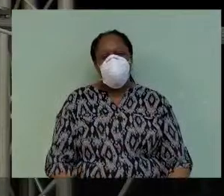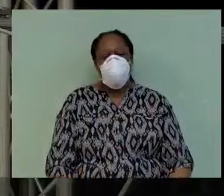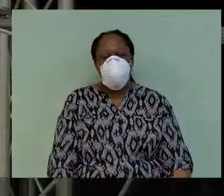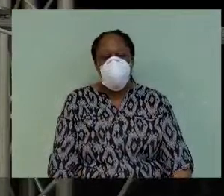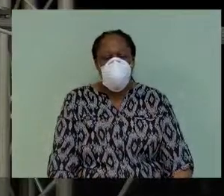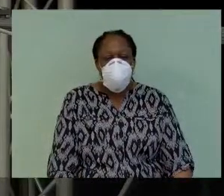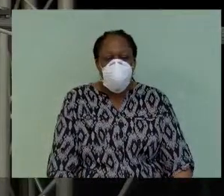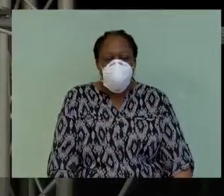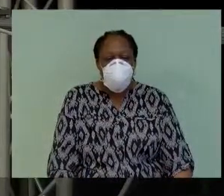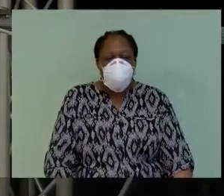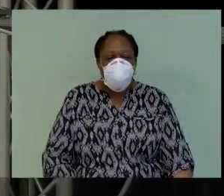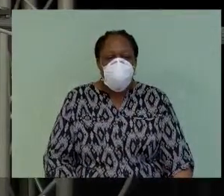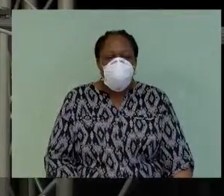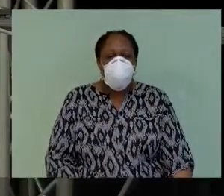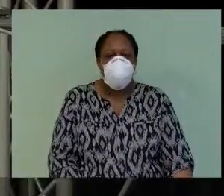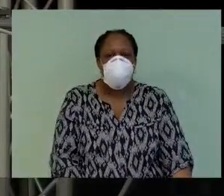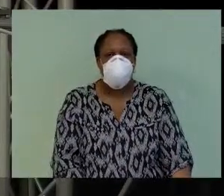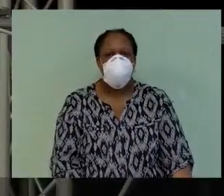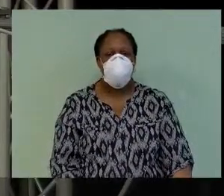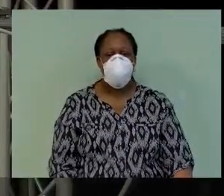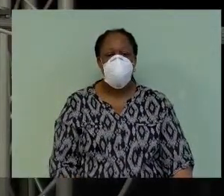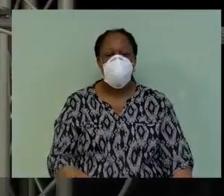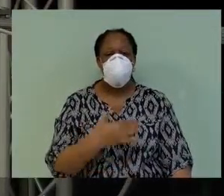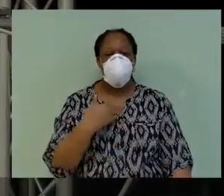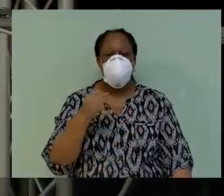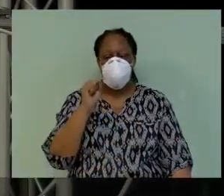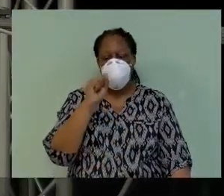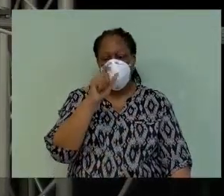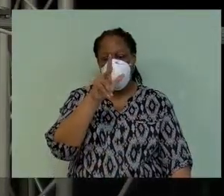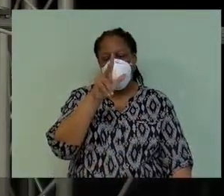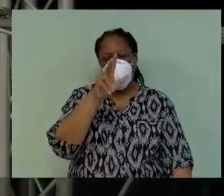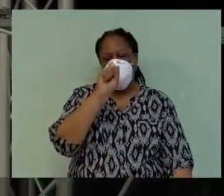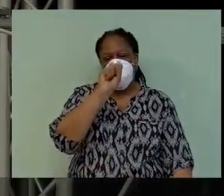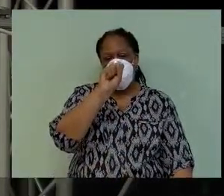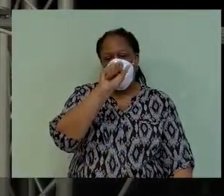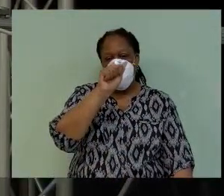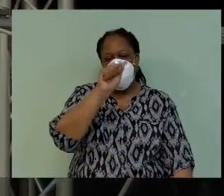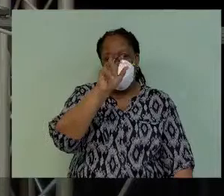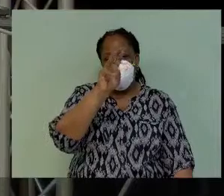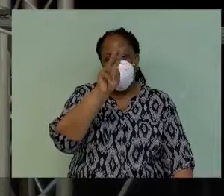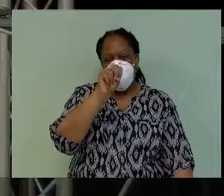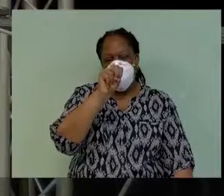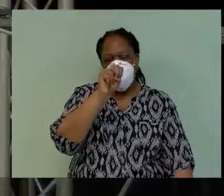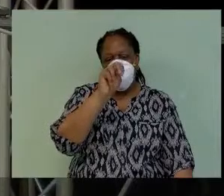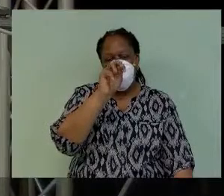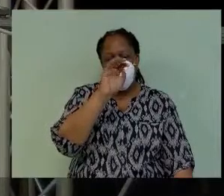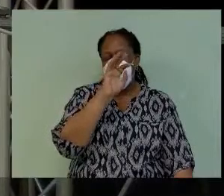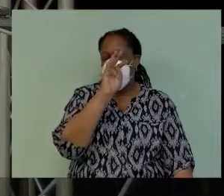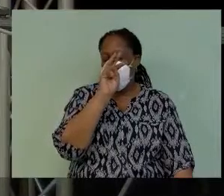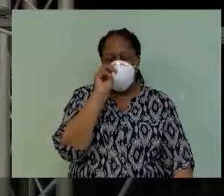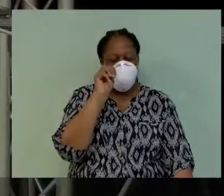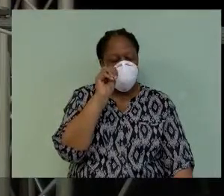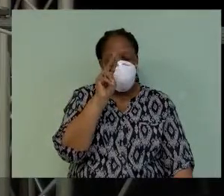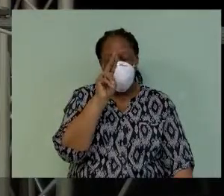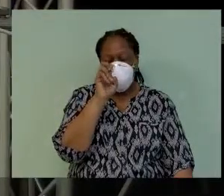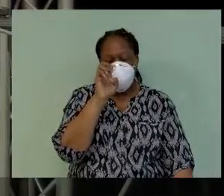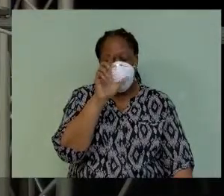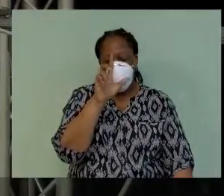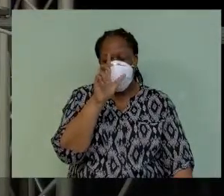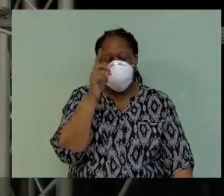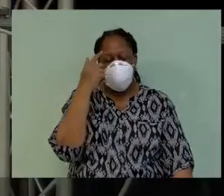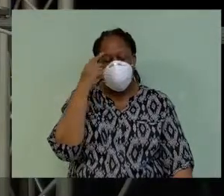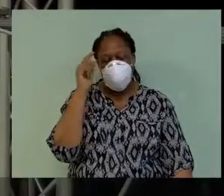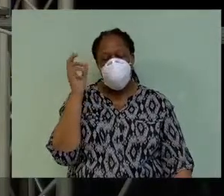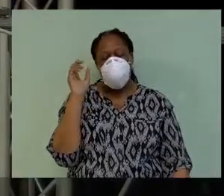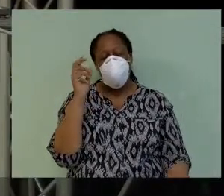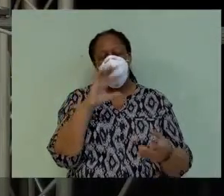COVID-19 situation report, and Mr. Abdias Samuel, chair of the COVID-19 National Task Force. We